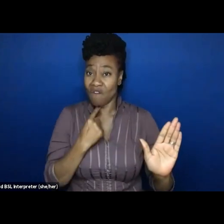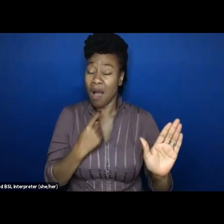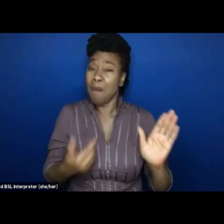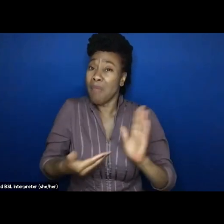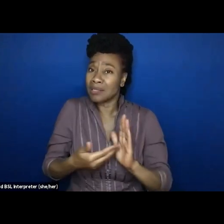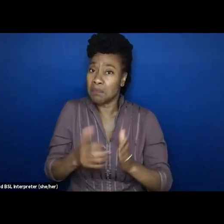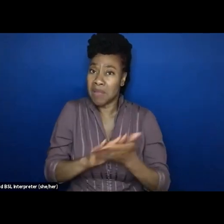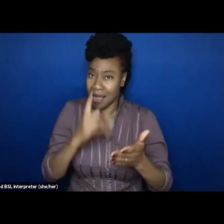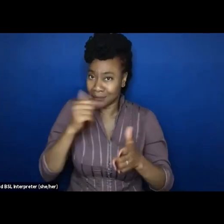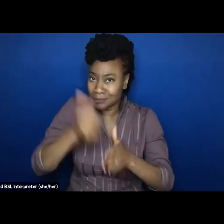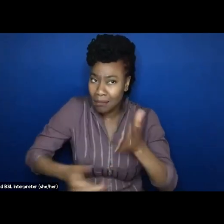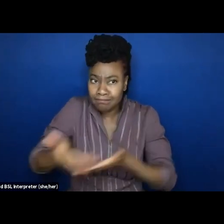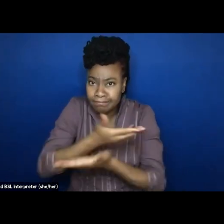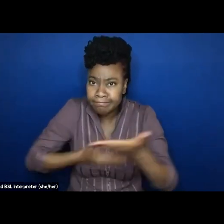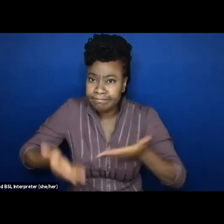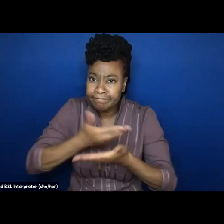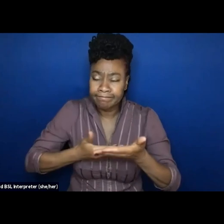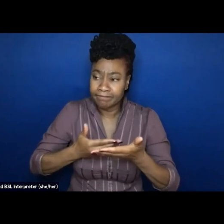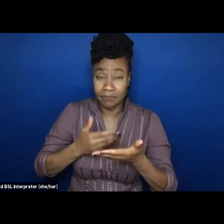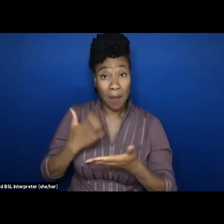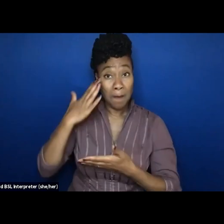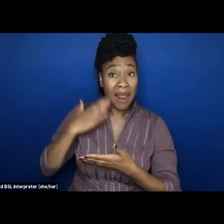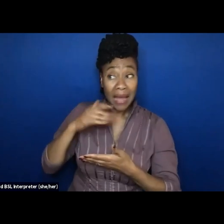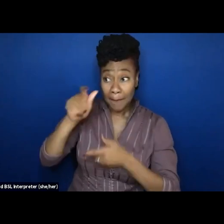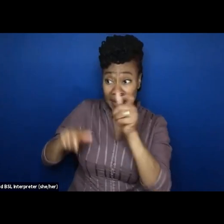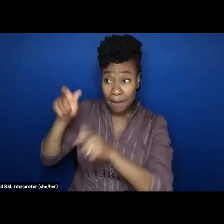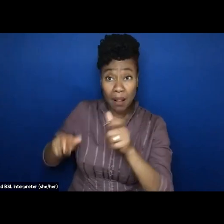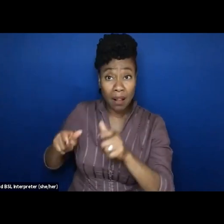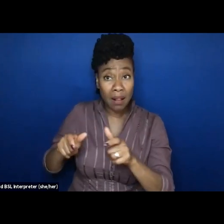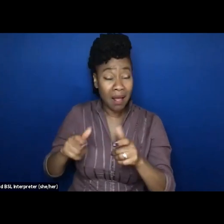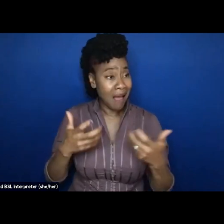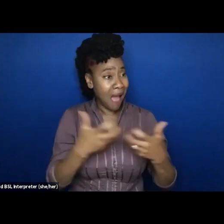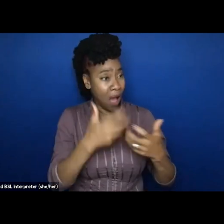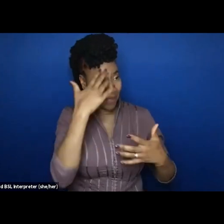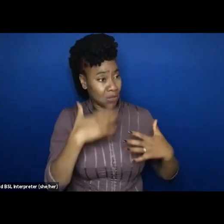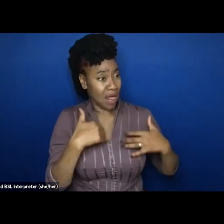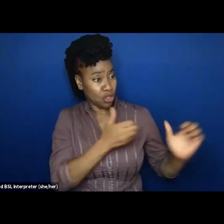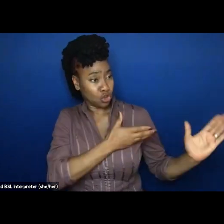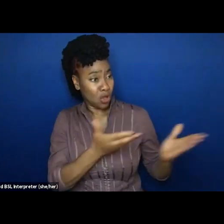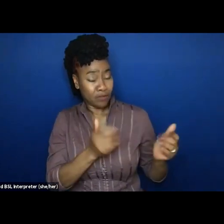how mental health services treat Black people, and actually co-produce this event.